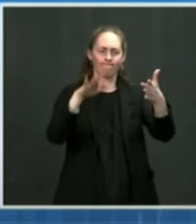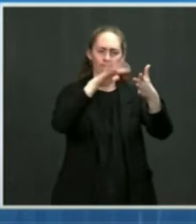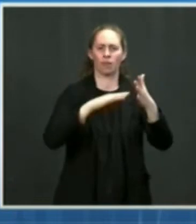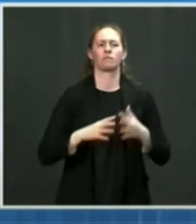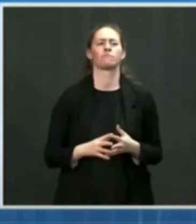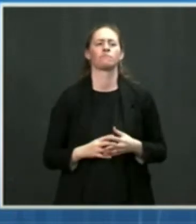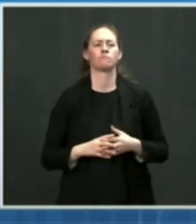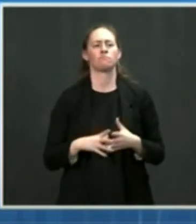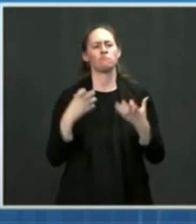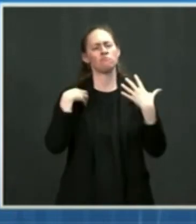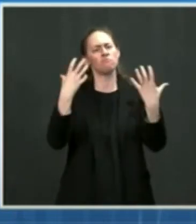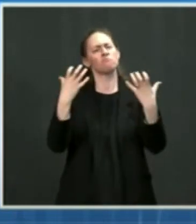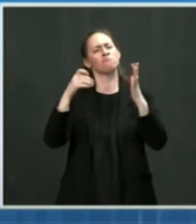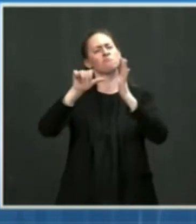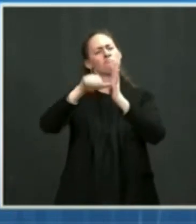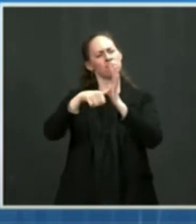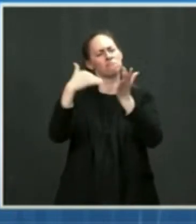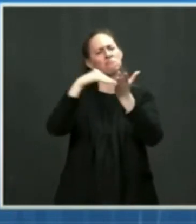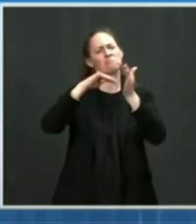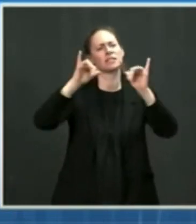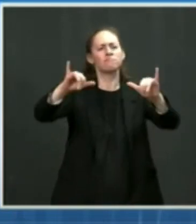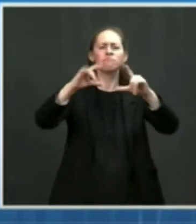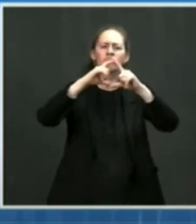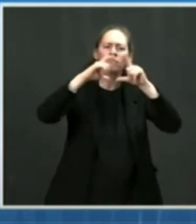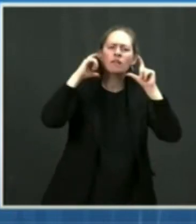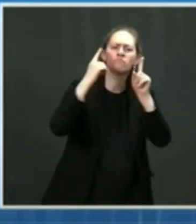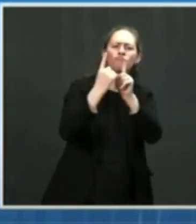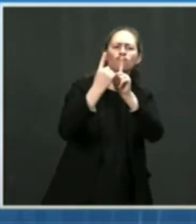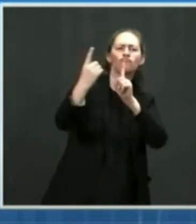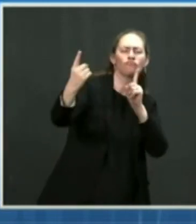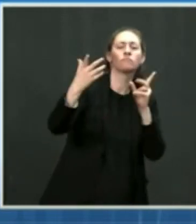prevention measures when you're outside the home, and I think you're okay when you're in the home.